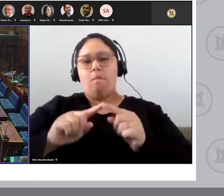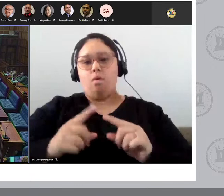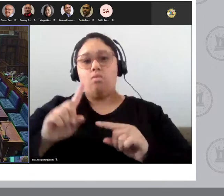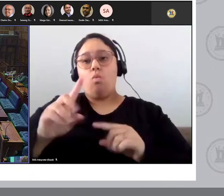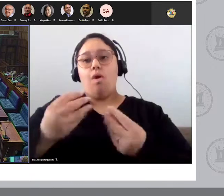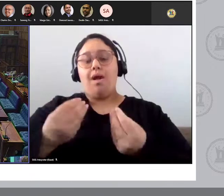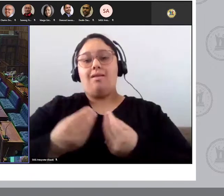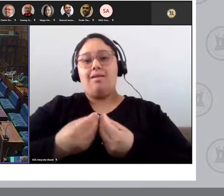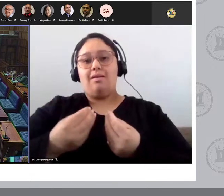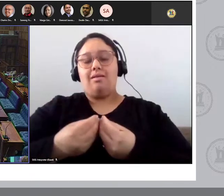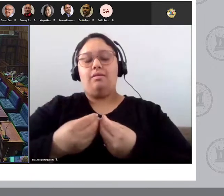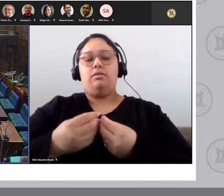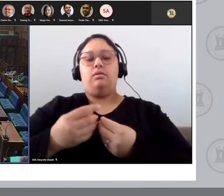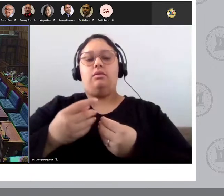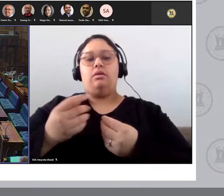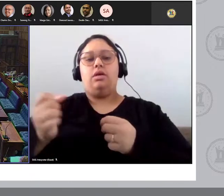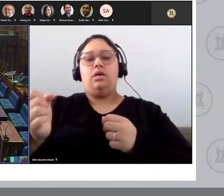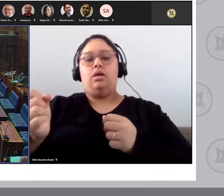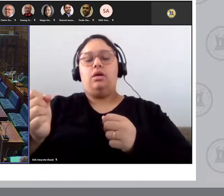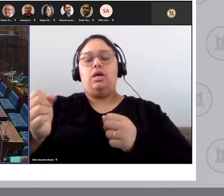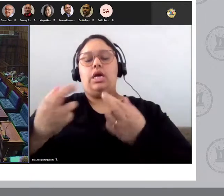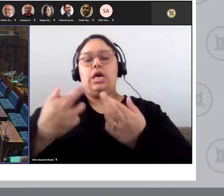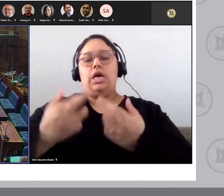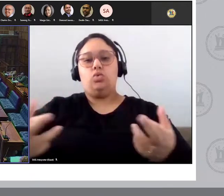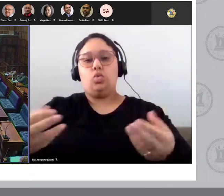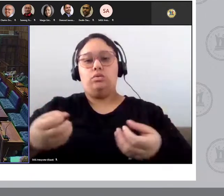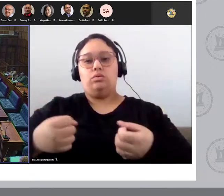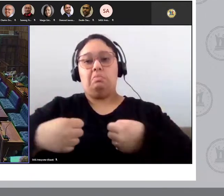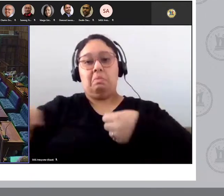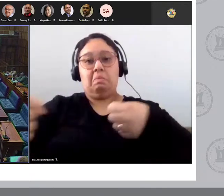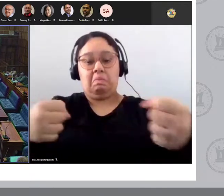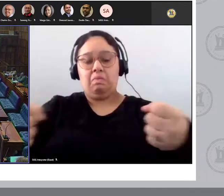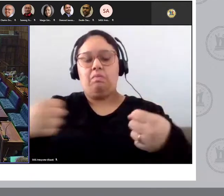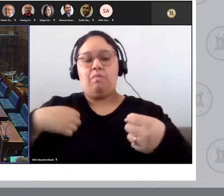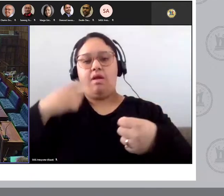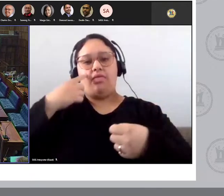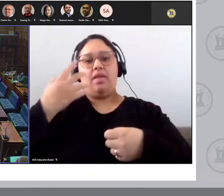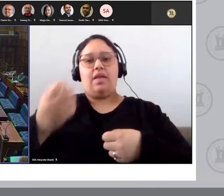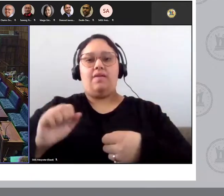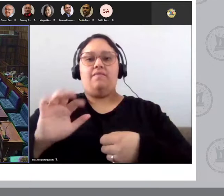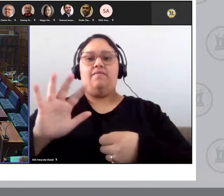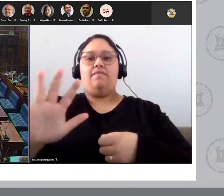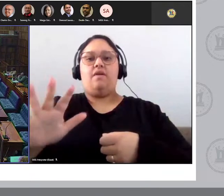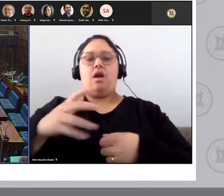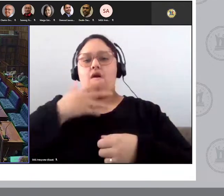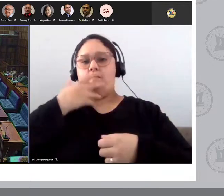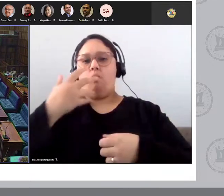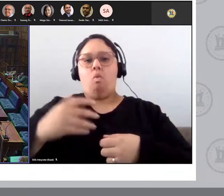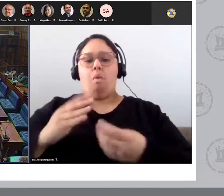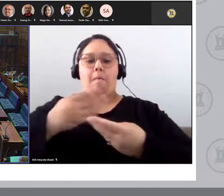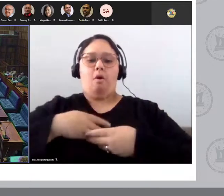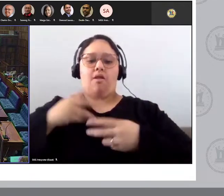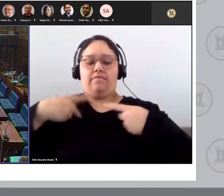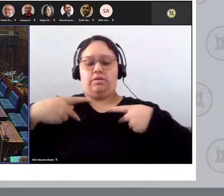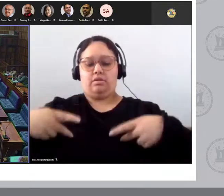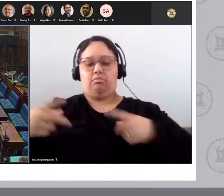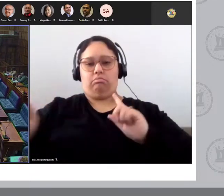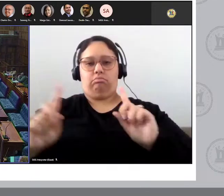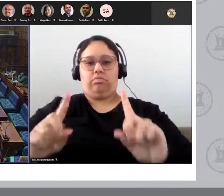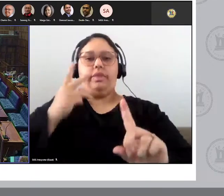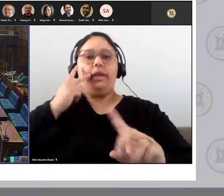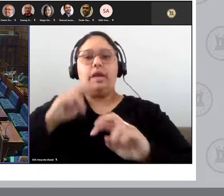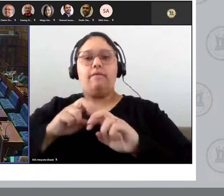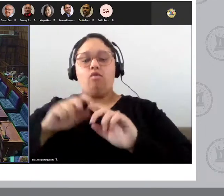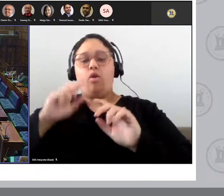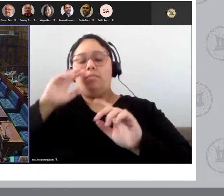it being the deployment of resources. I think they indicate that 5 warm bodies would be required from a SAPS